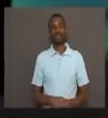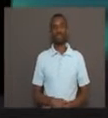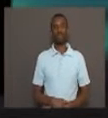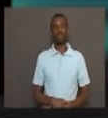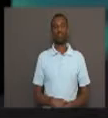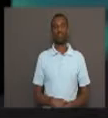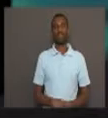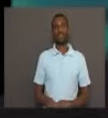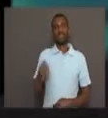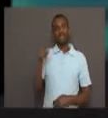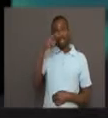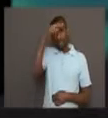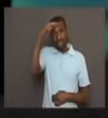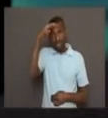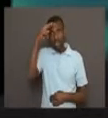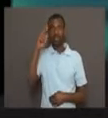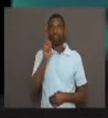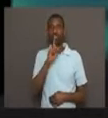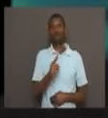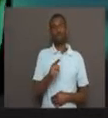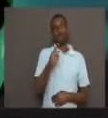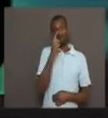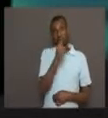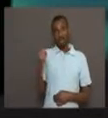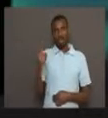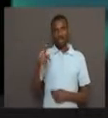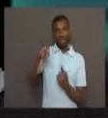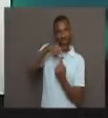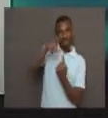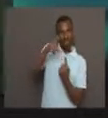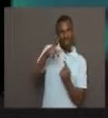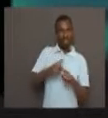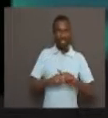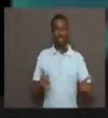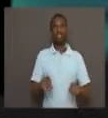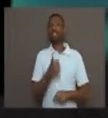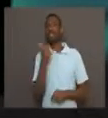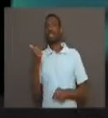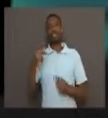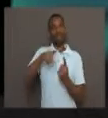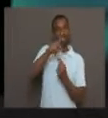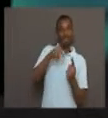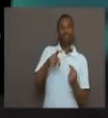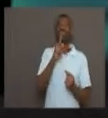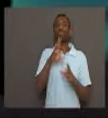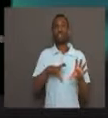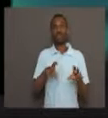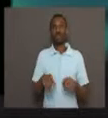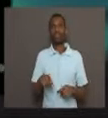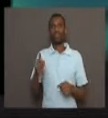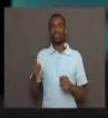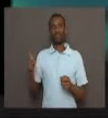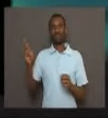This was the case with some particles, but other particles were